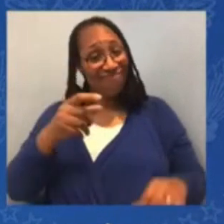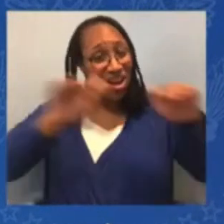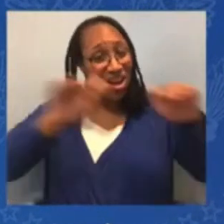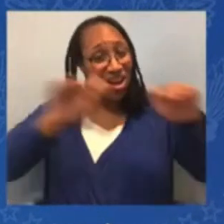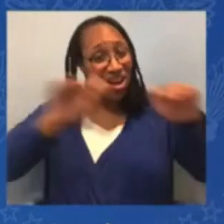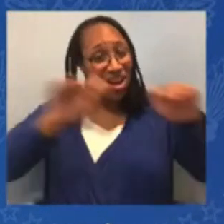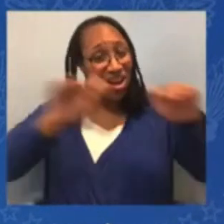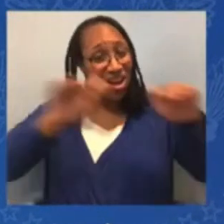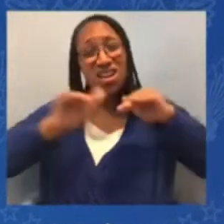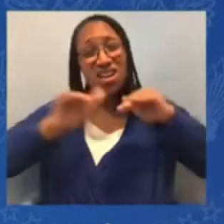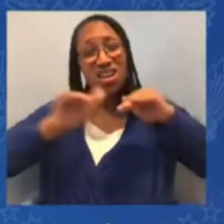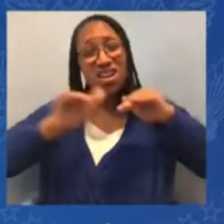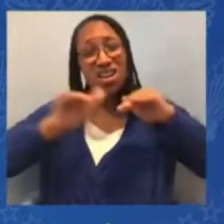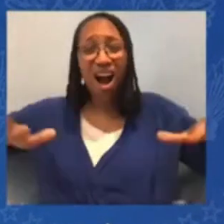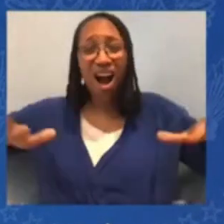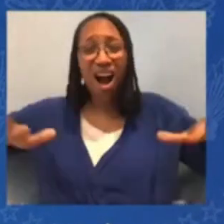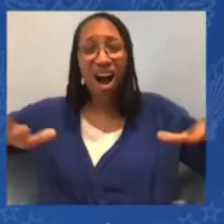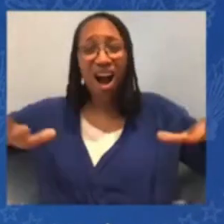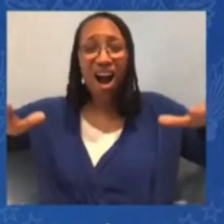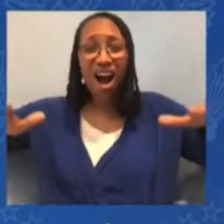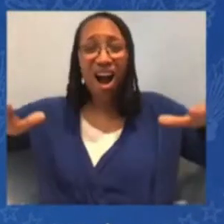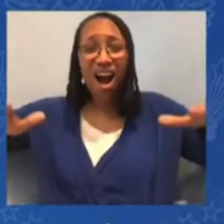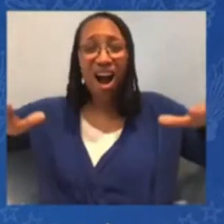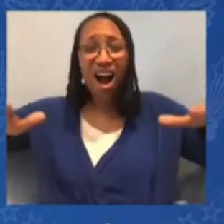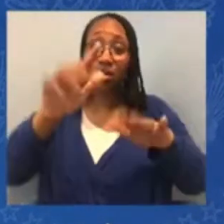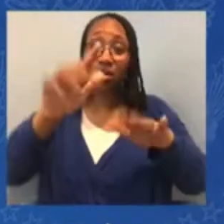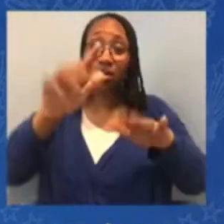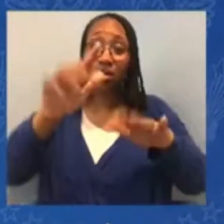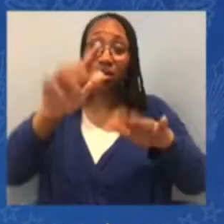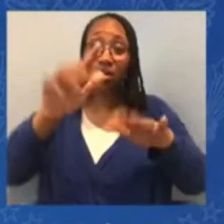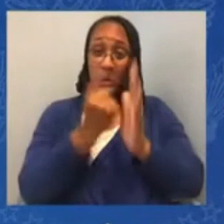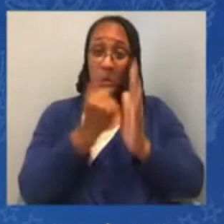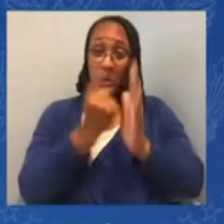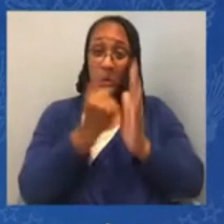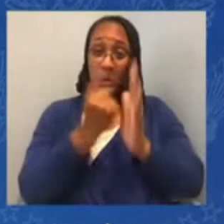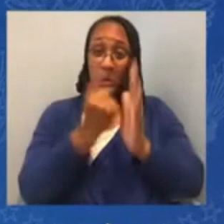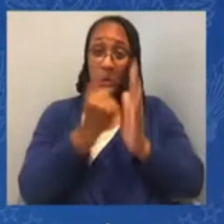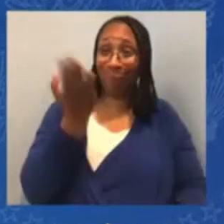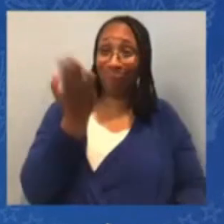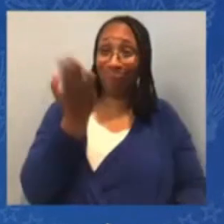important. Really, if nothing else happened, we've changed things for the better.